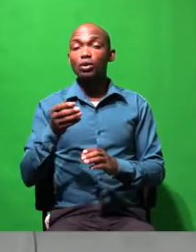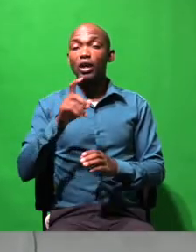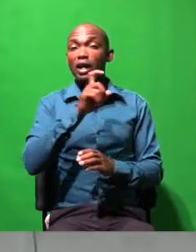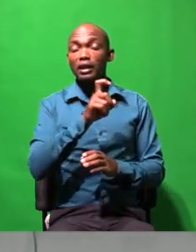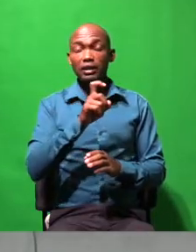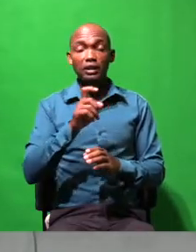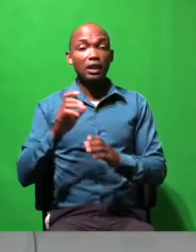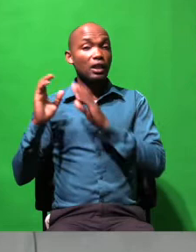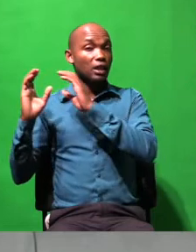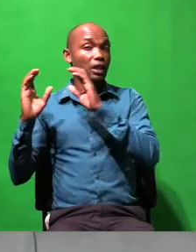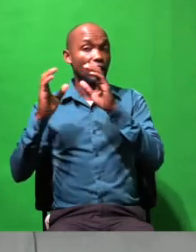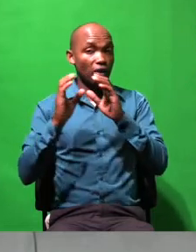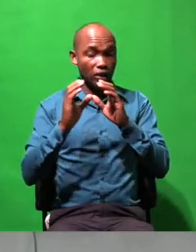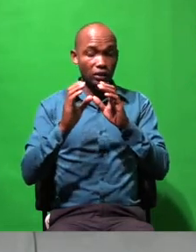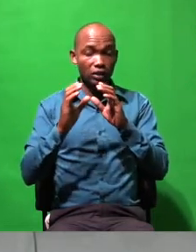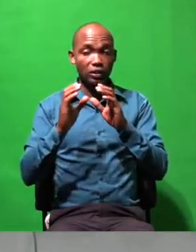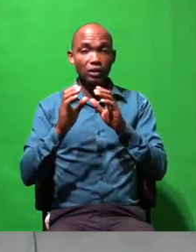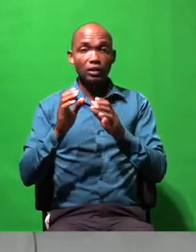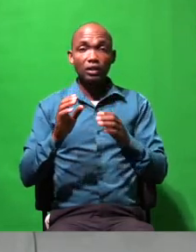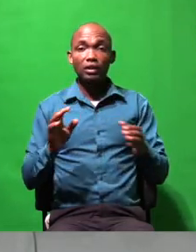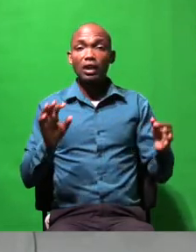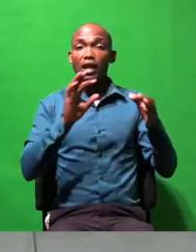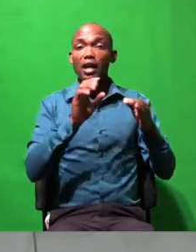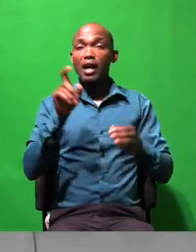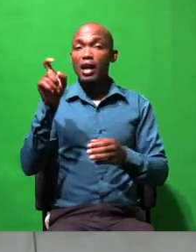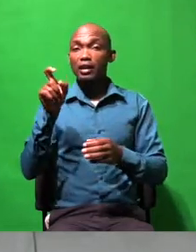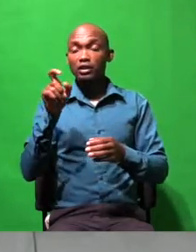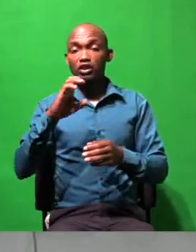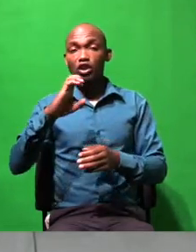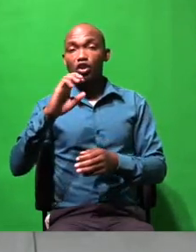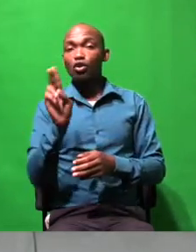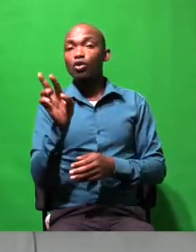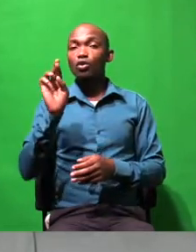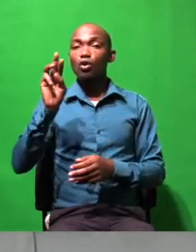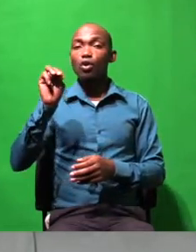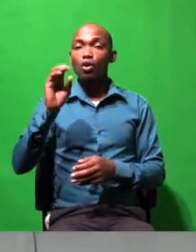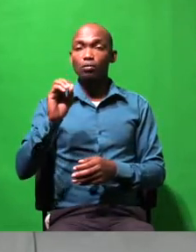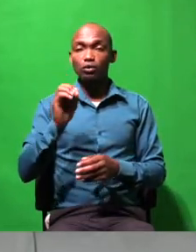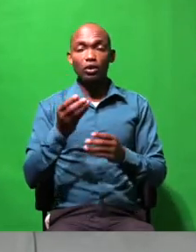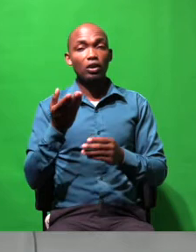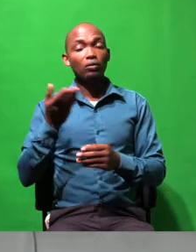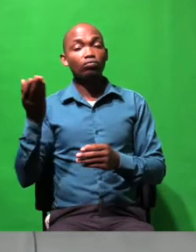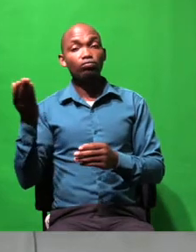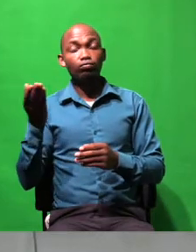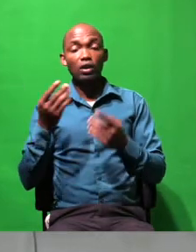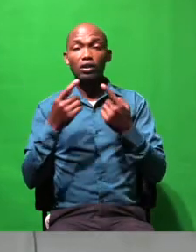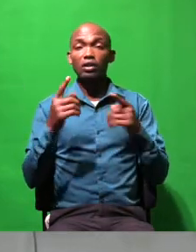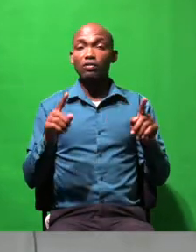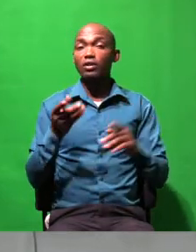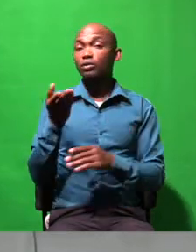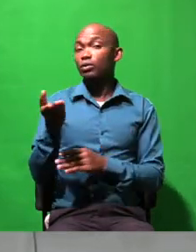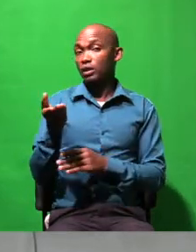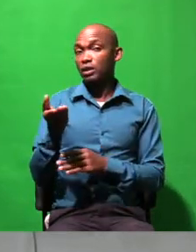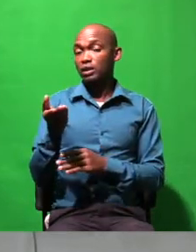mostly carried on X chromosomes rather than in a Y